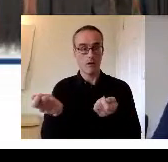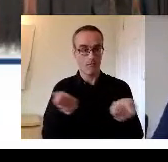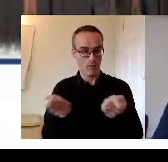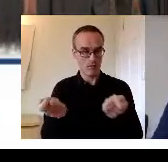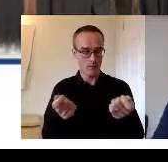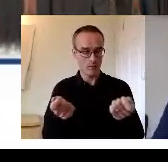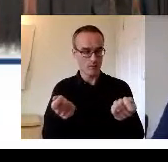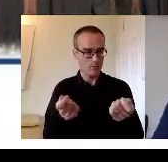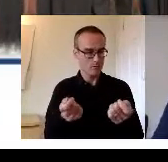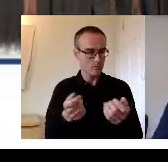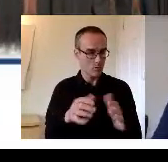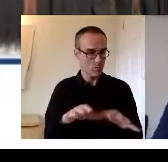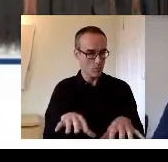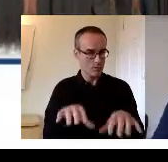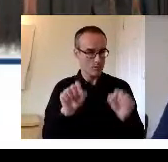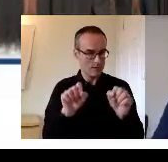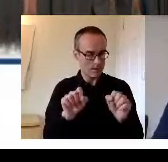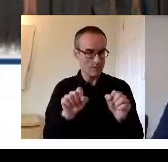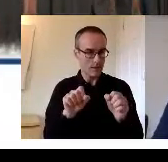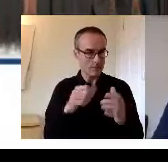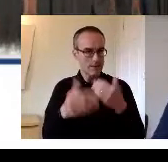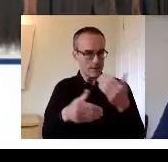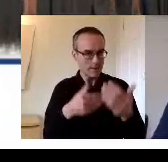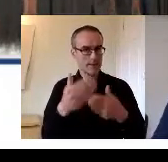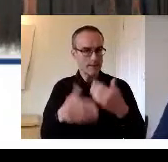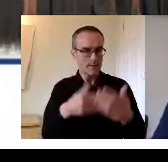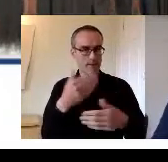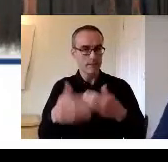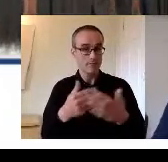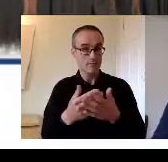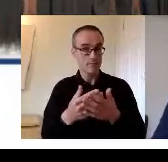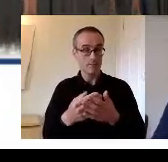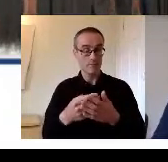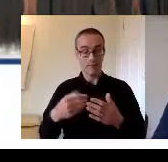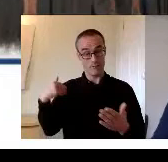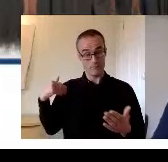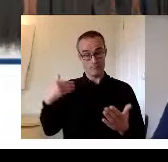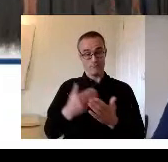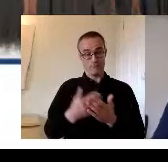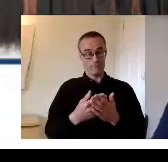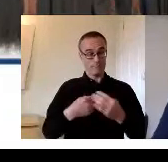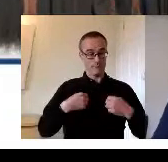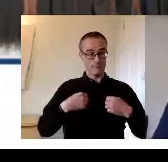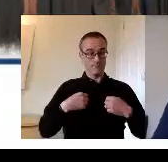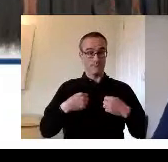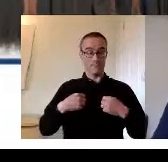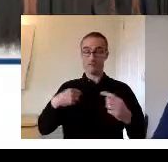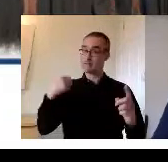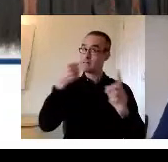have lobbied on, and really saying, well, you know, now is the time to introduce